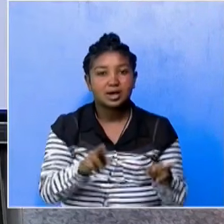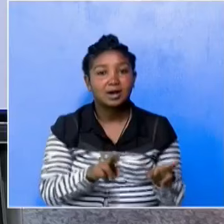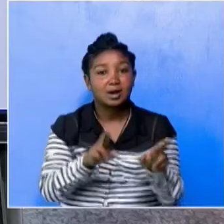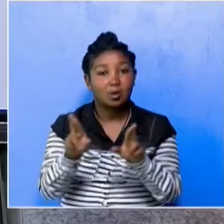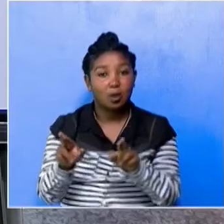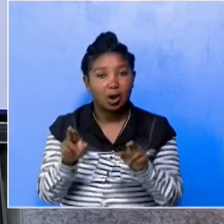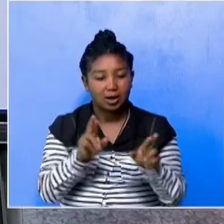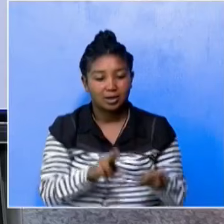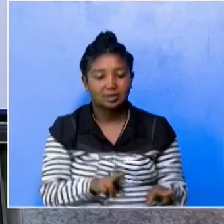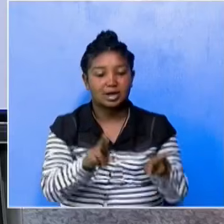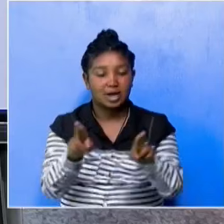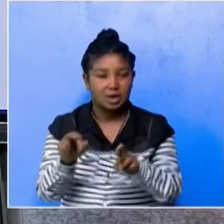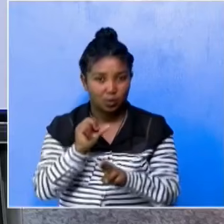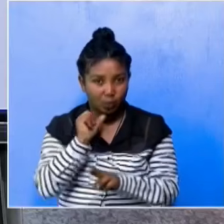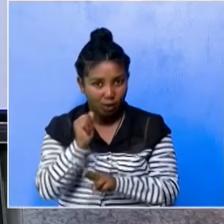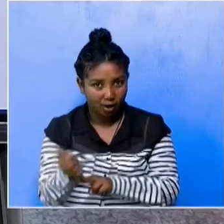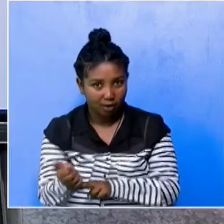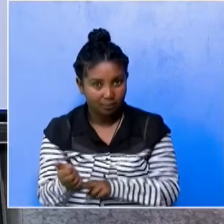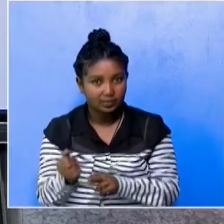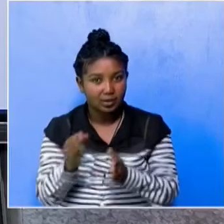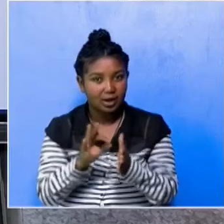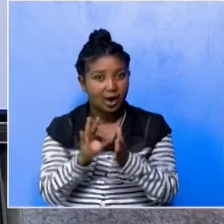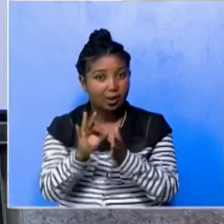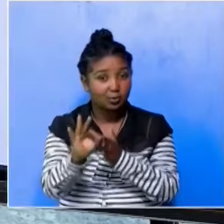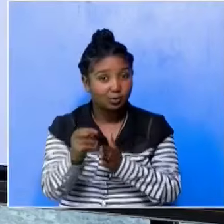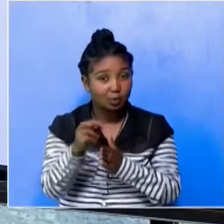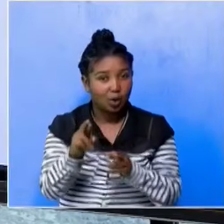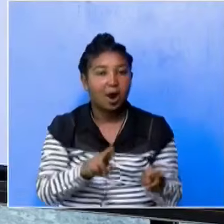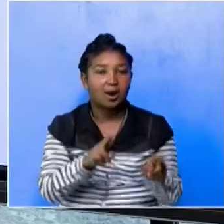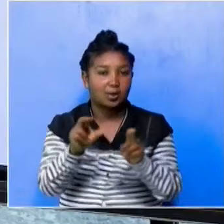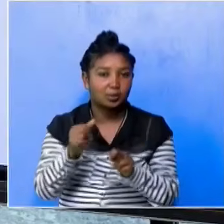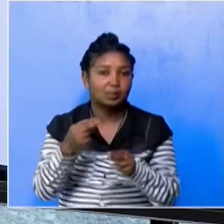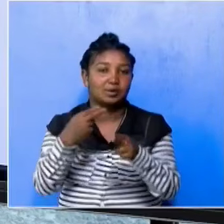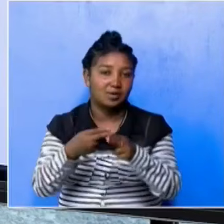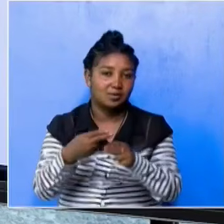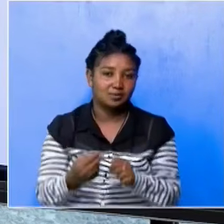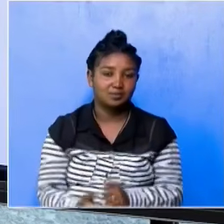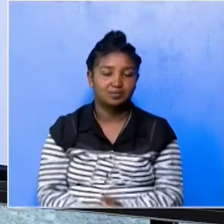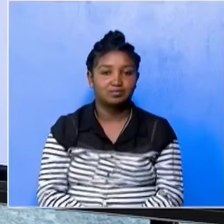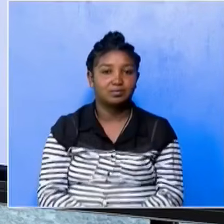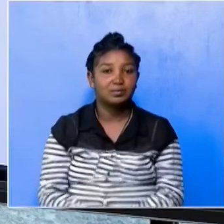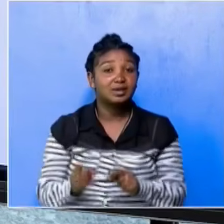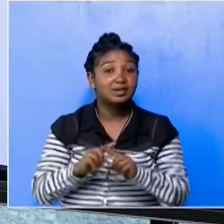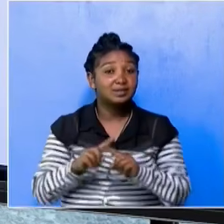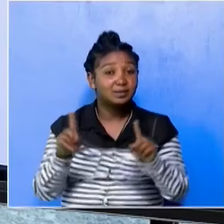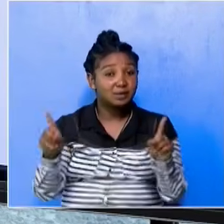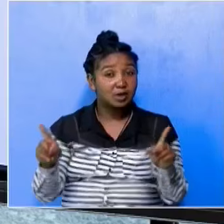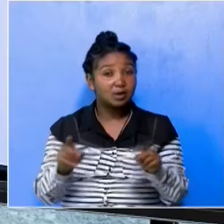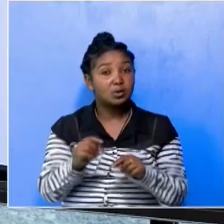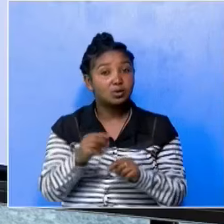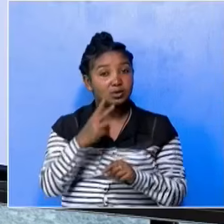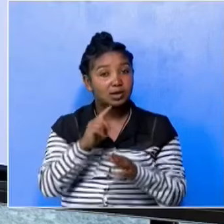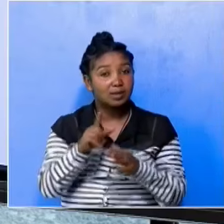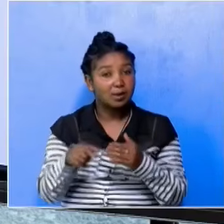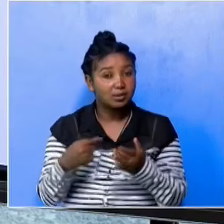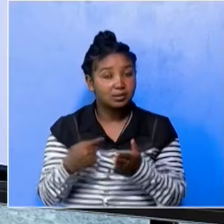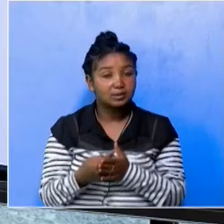and irregular, countable or uncountable now. Especially, we will say something